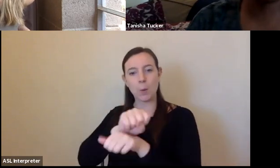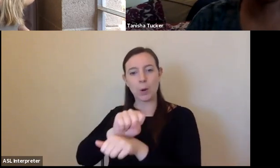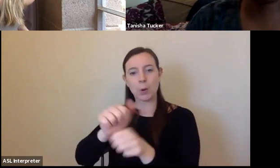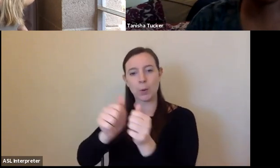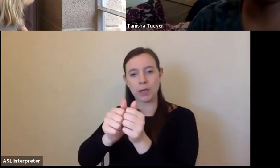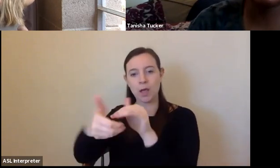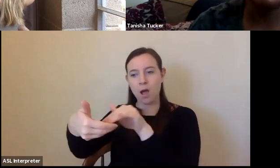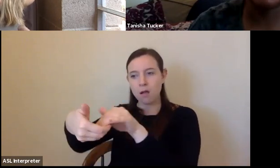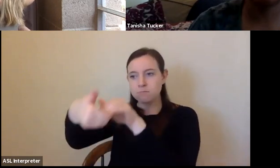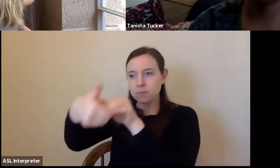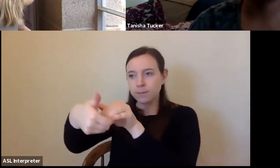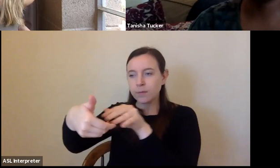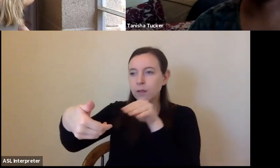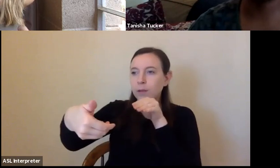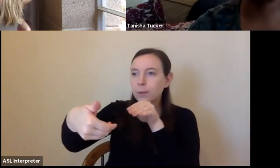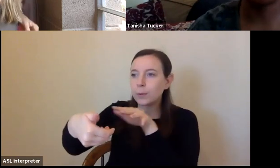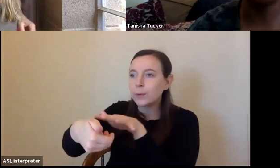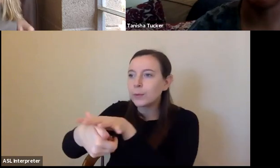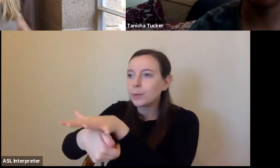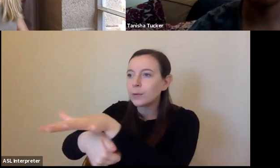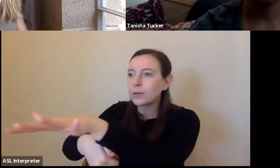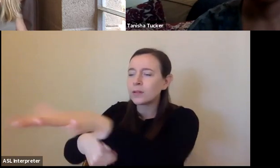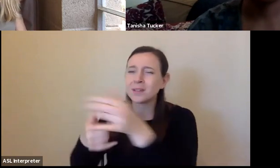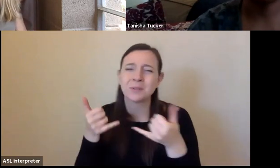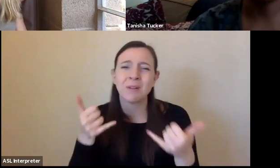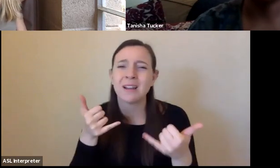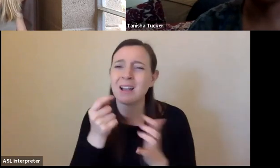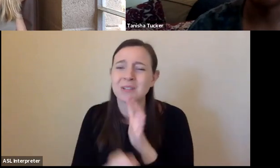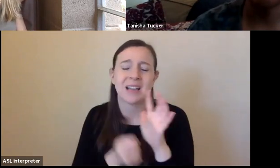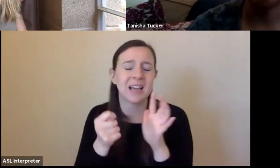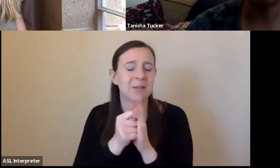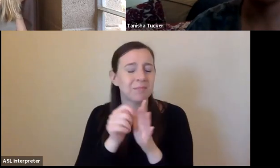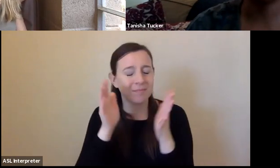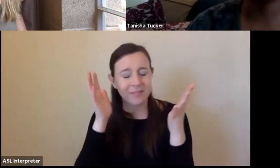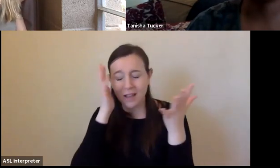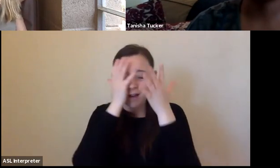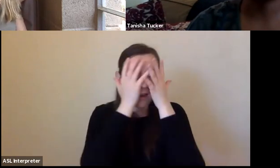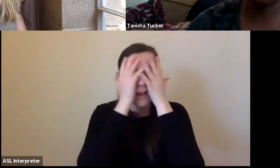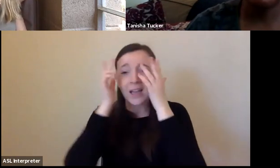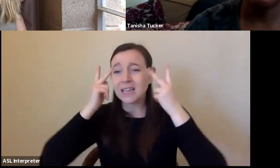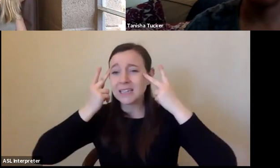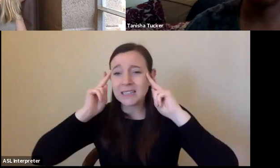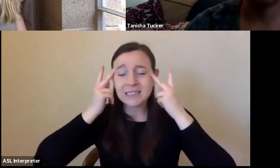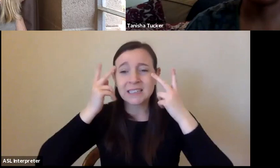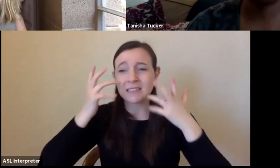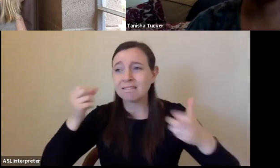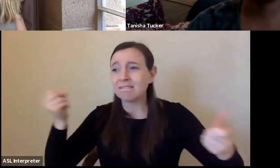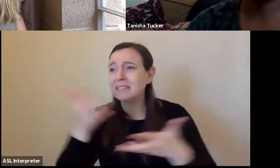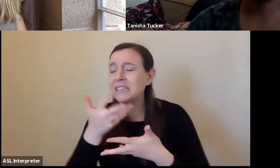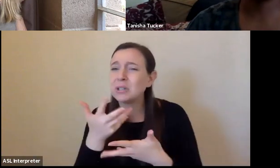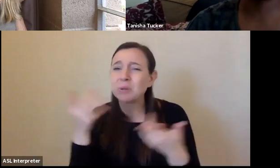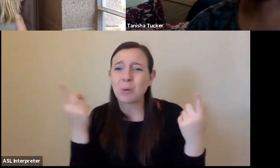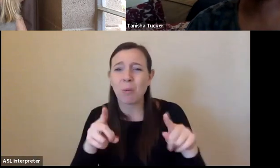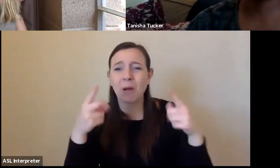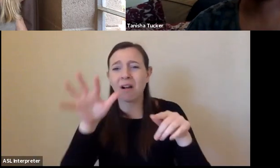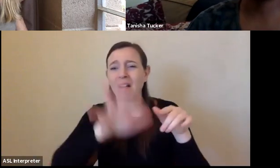very panicky state where, it's the unknown. People are unsure, people are in fear, and